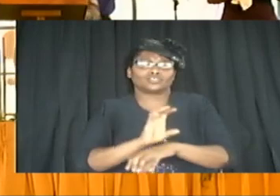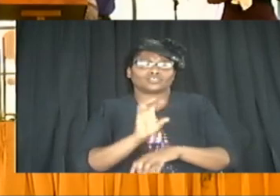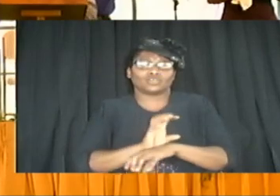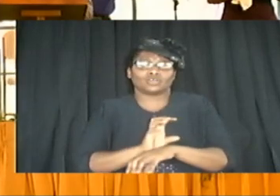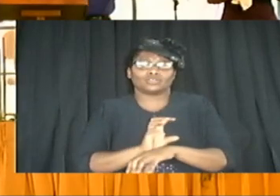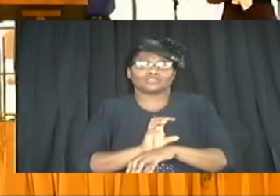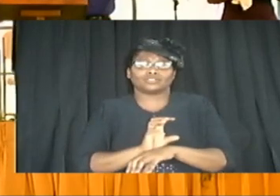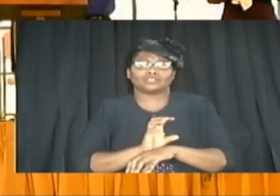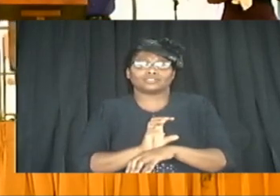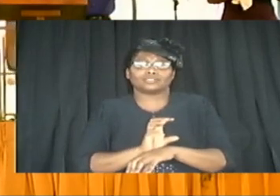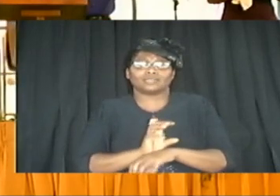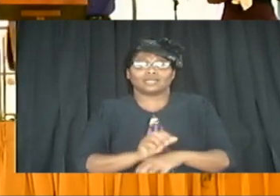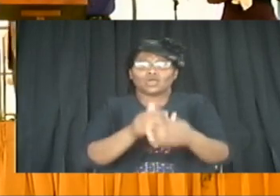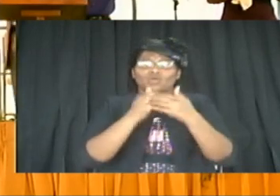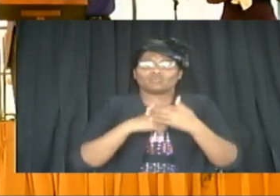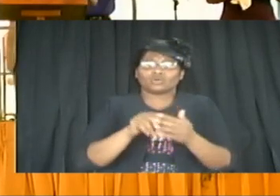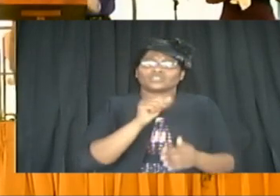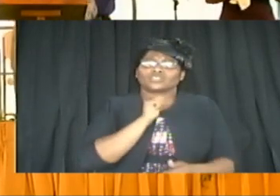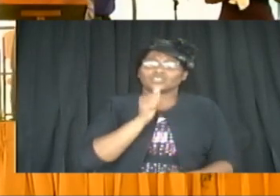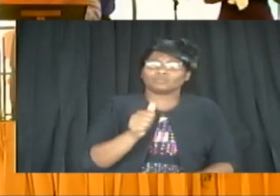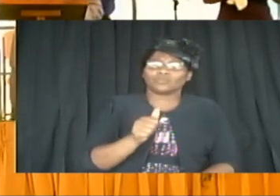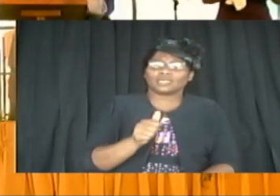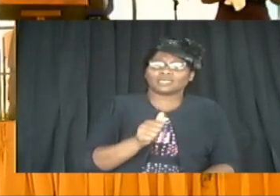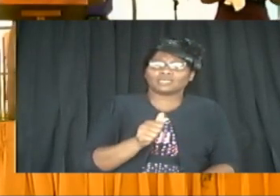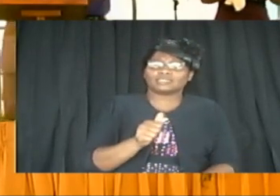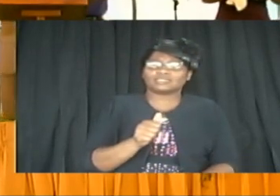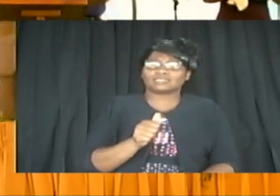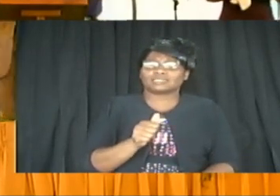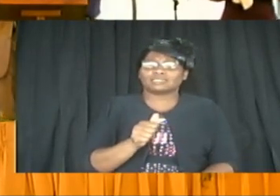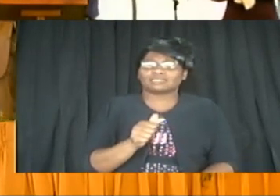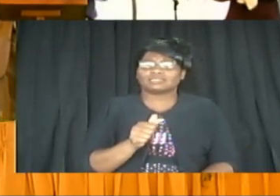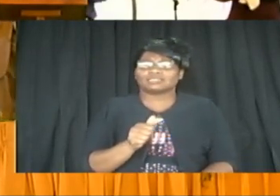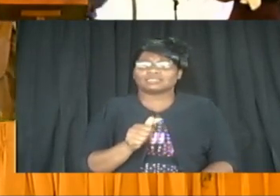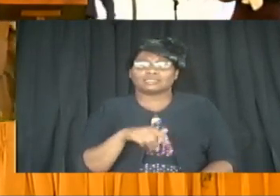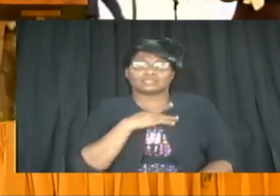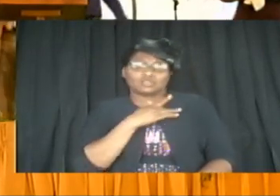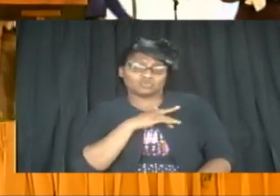Can I tell you that worship is not an aesthetic appreciation?